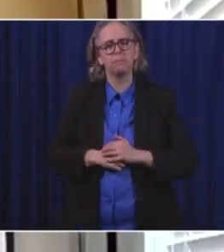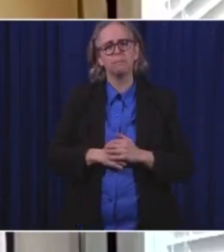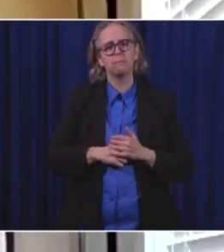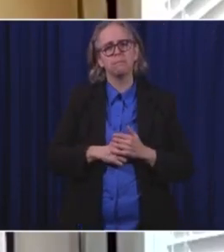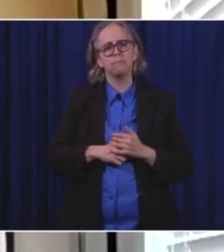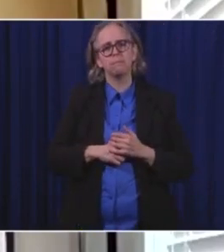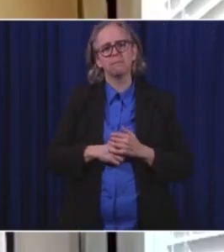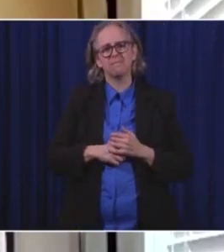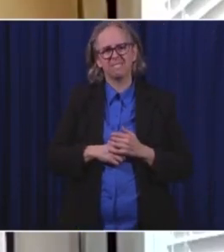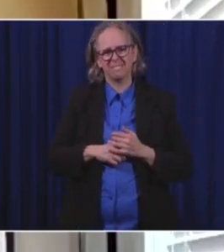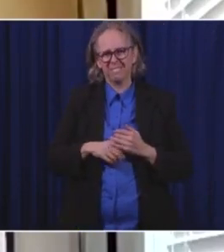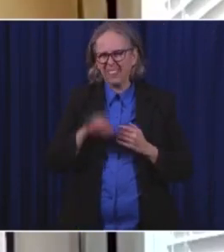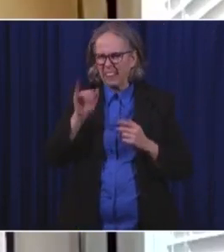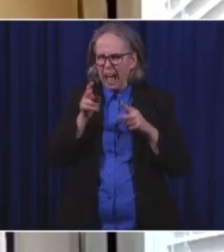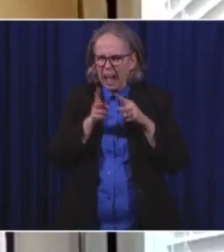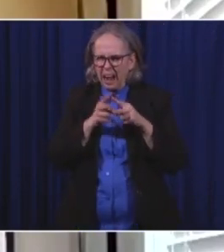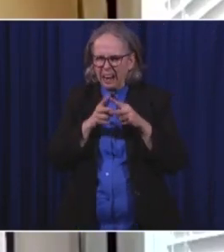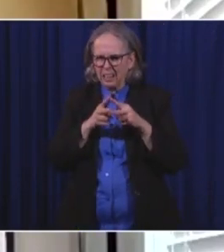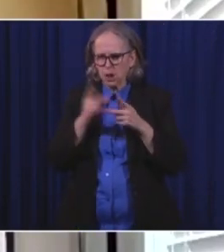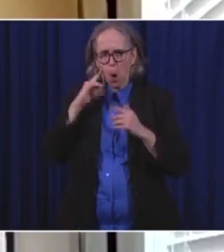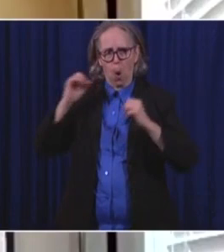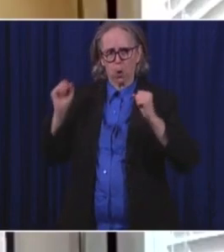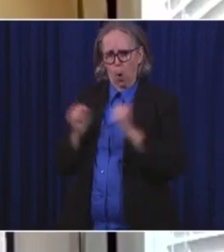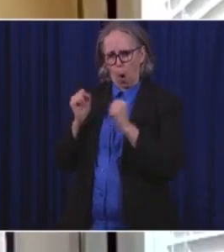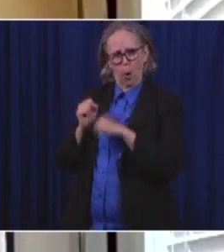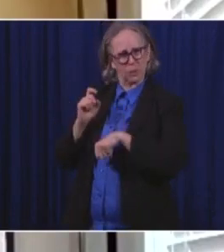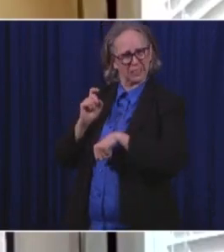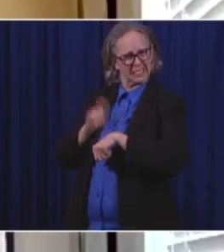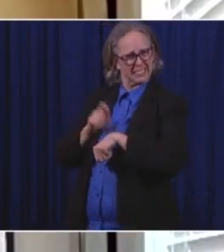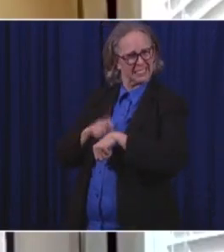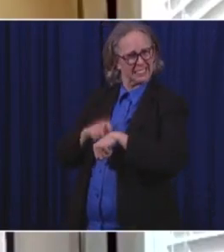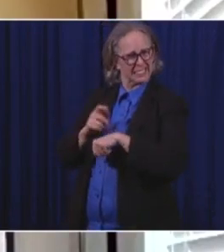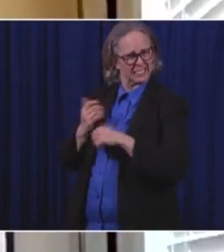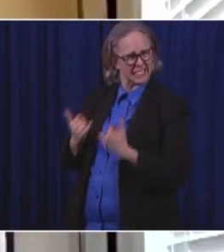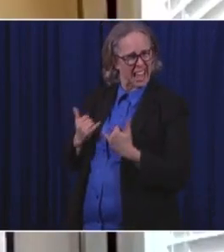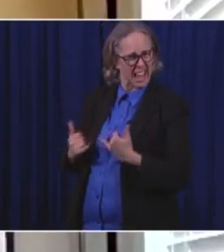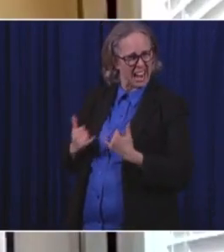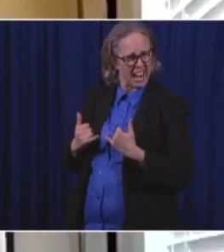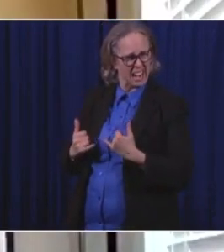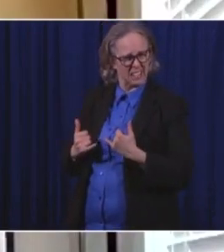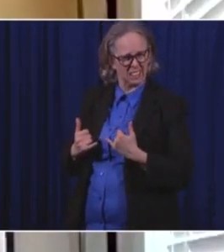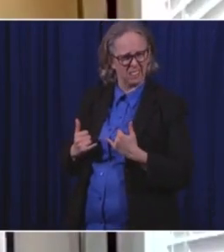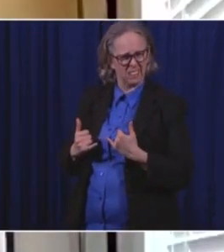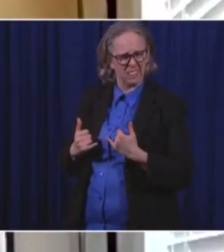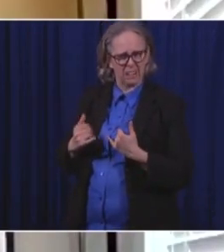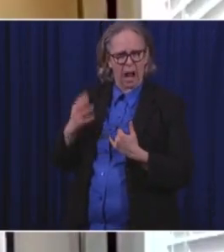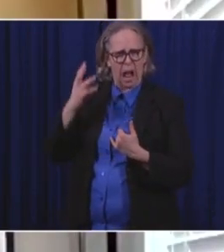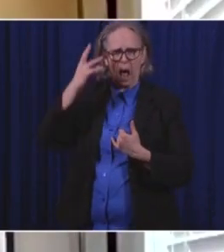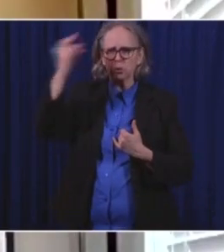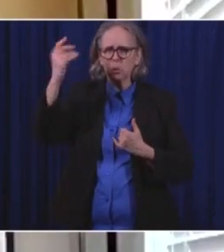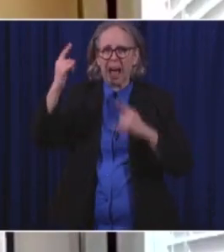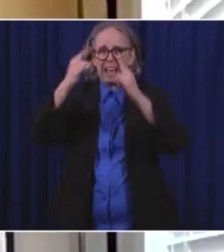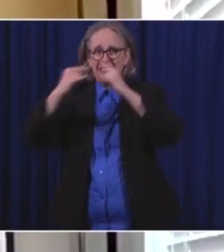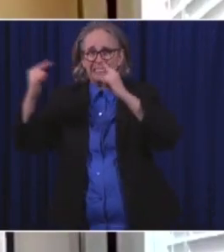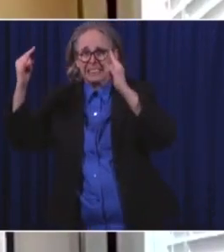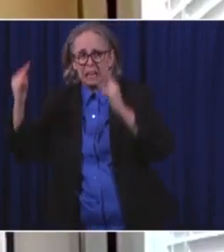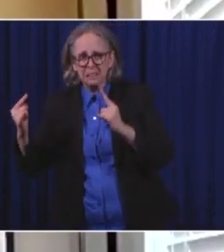year, just cannot have crowds, whether it's in an outdoor tent or inside with windows